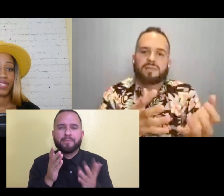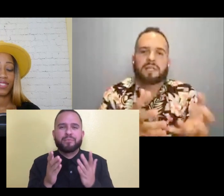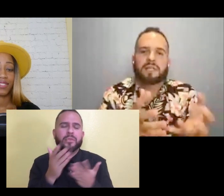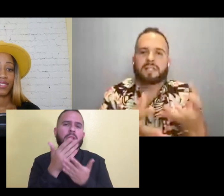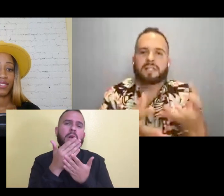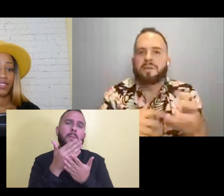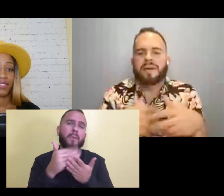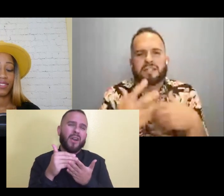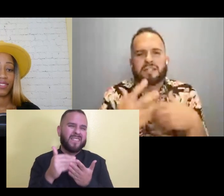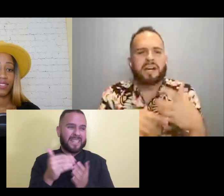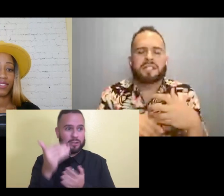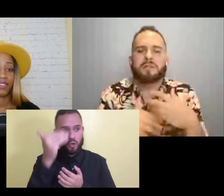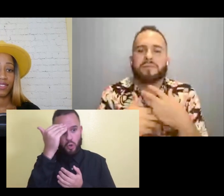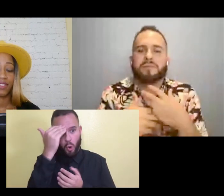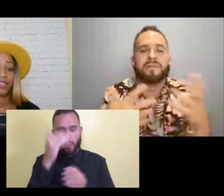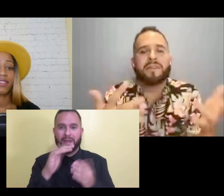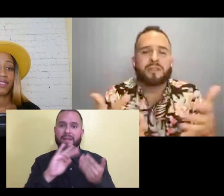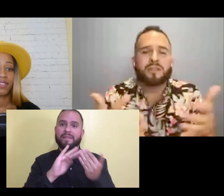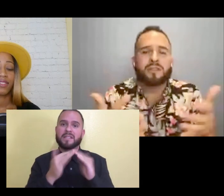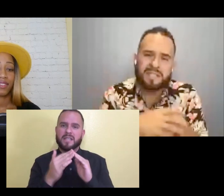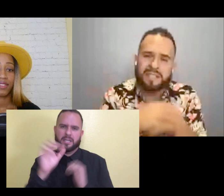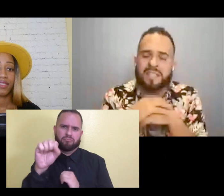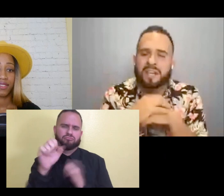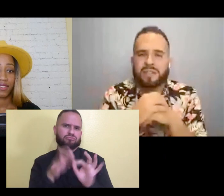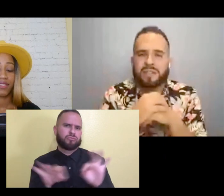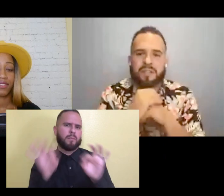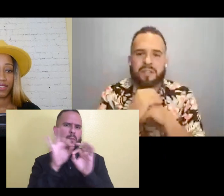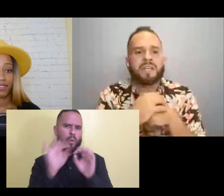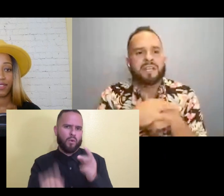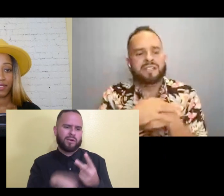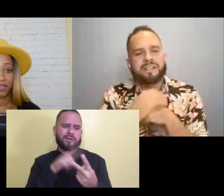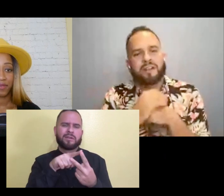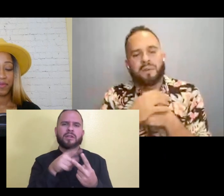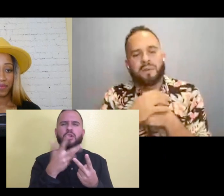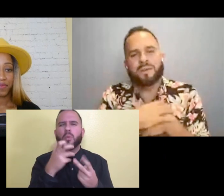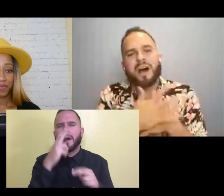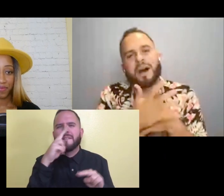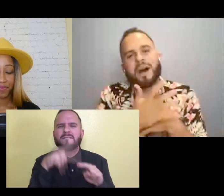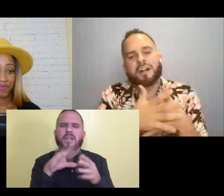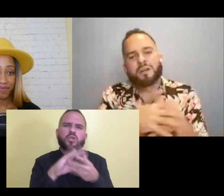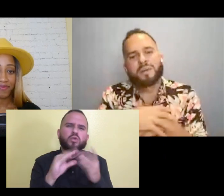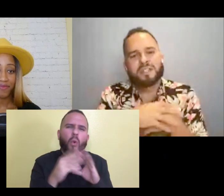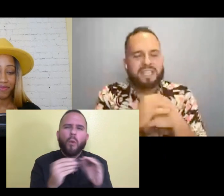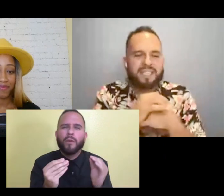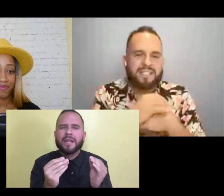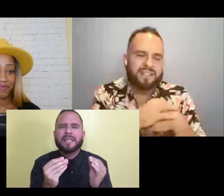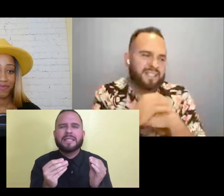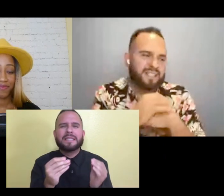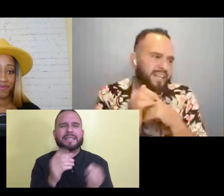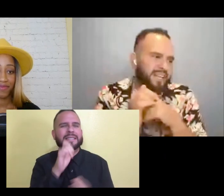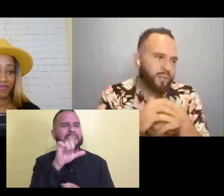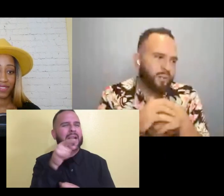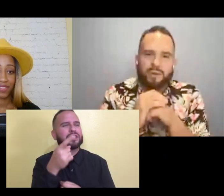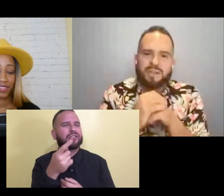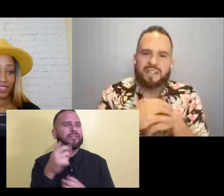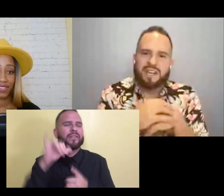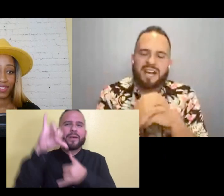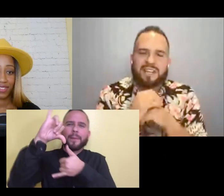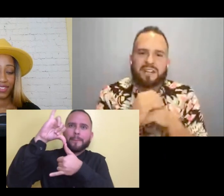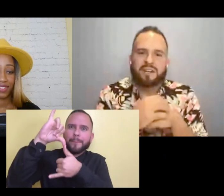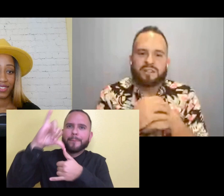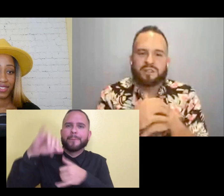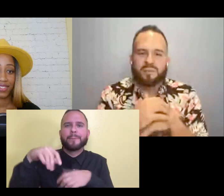itself, and making sure you got some fun stories to tell. It's not always about how tall a building is or when that